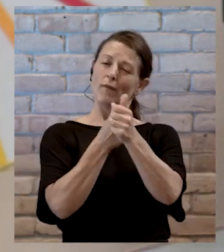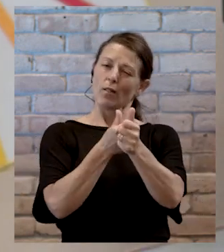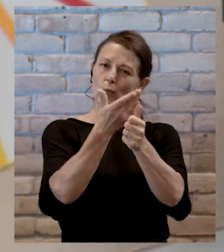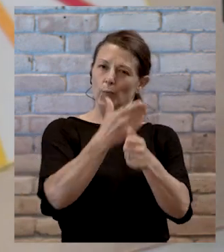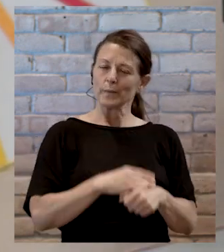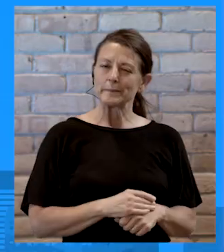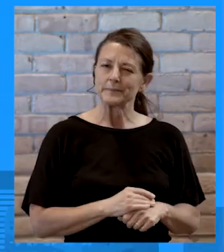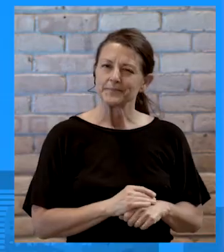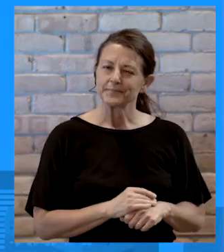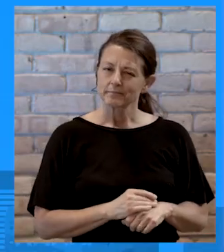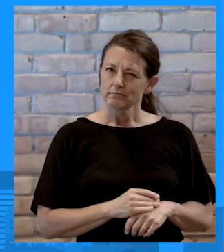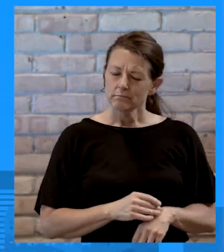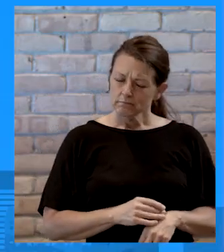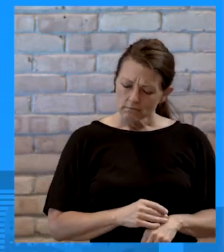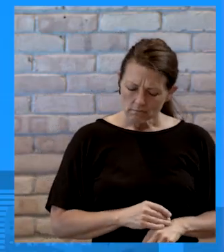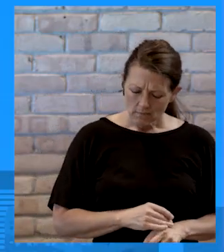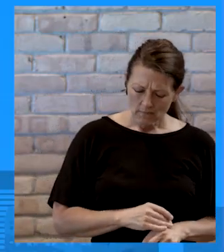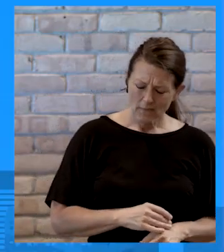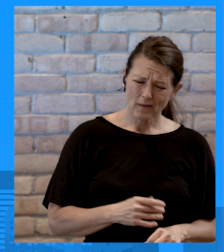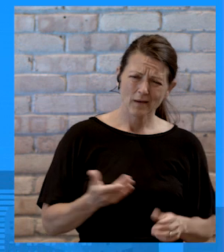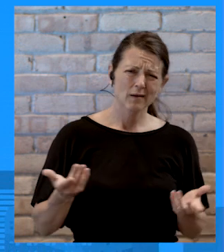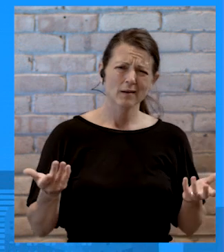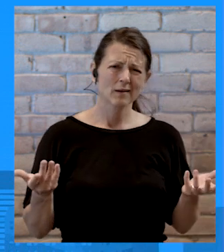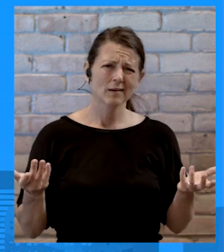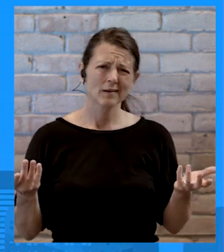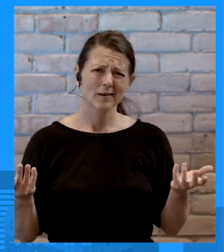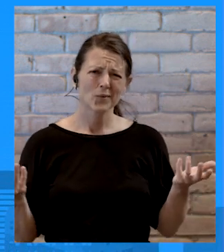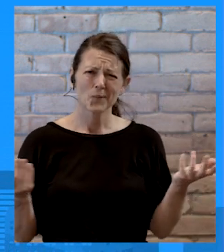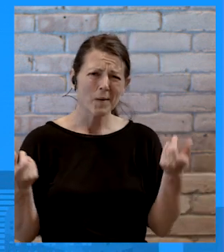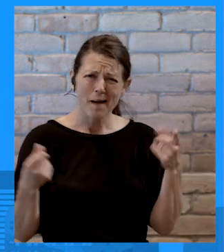Because what's happening to the world?